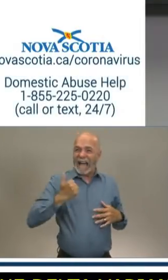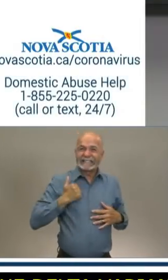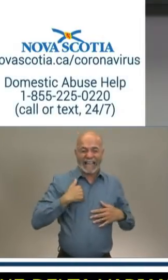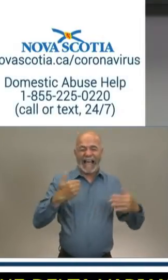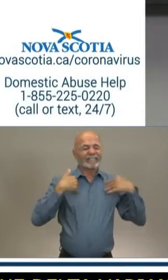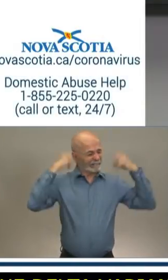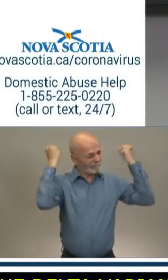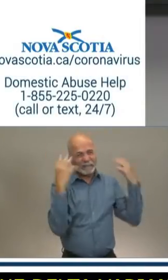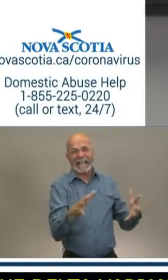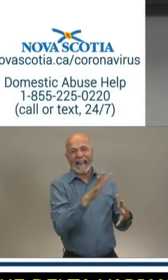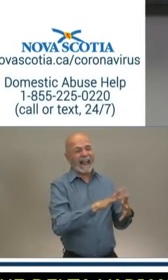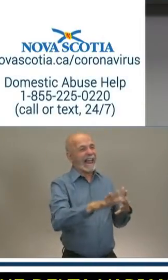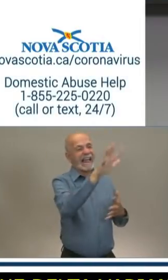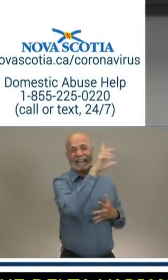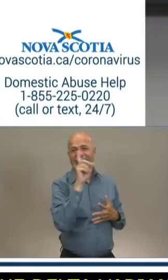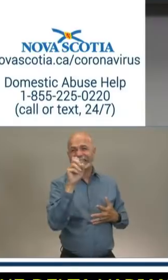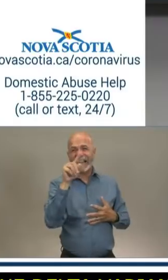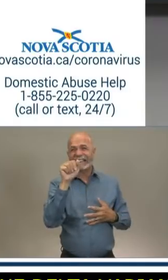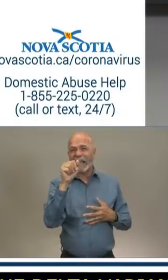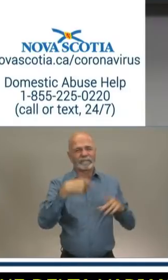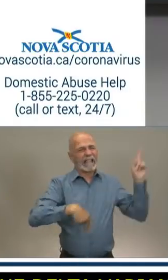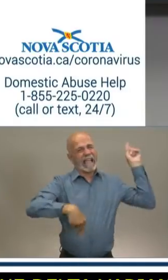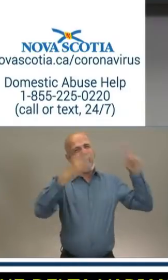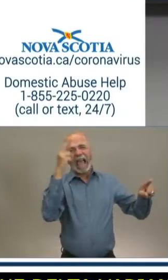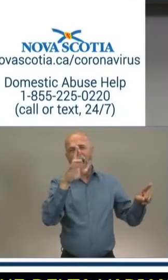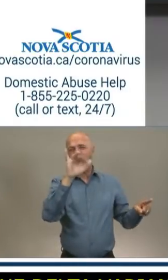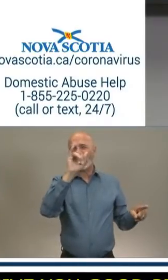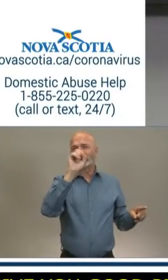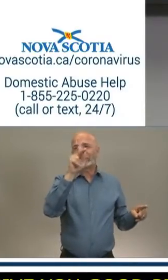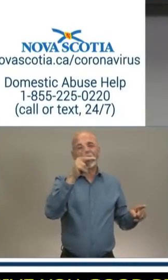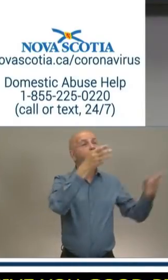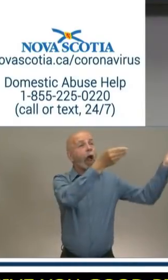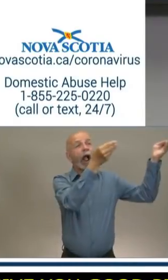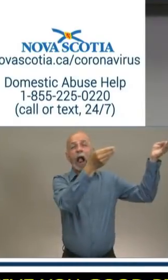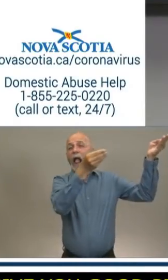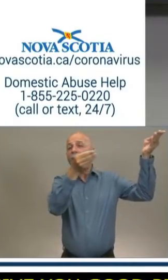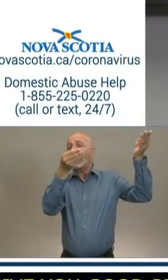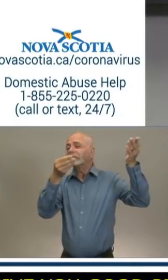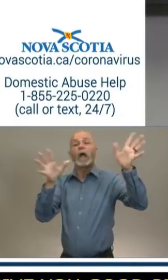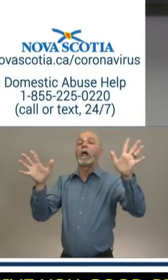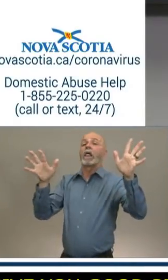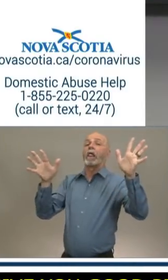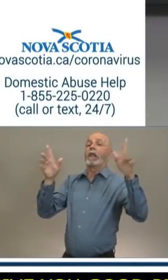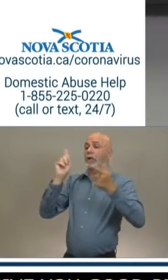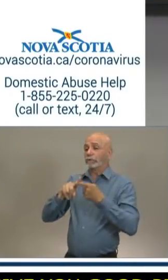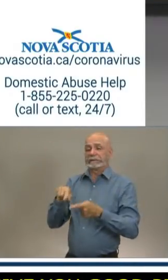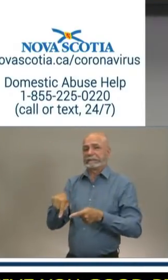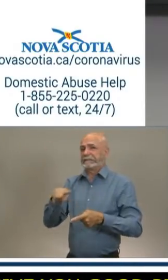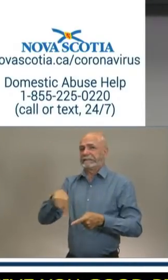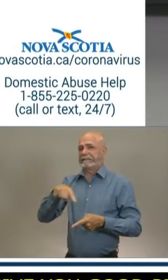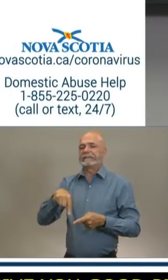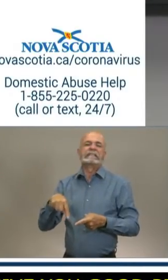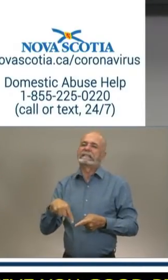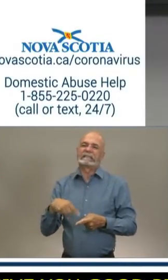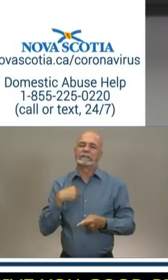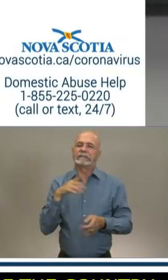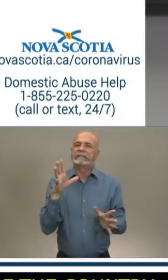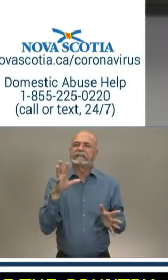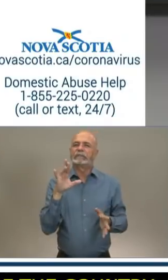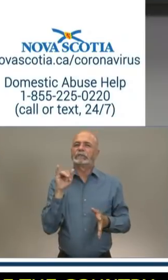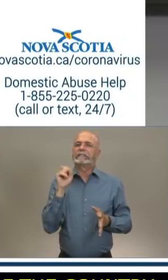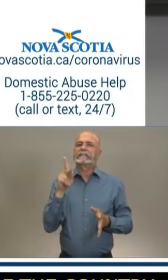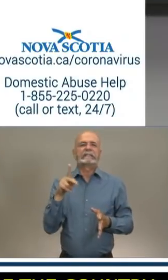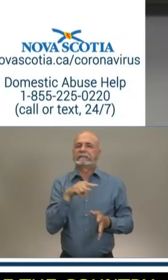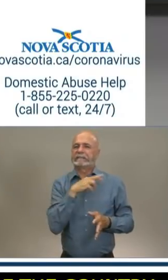Delta variant, without having good two-dose coverage in our province, we feel was too much risk for Nova Scotia to take